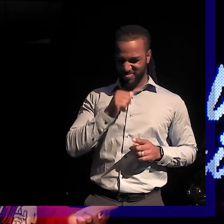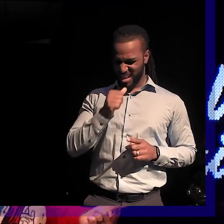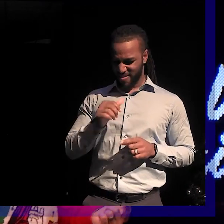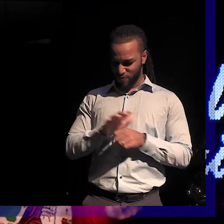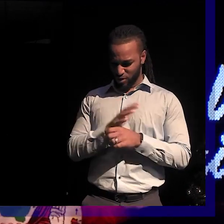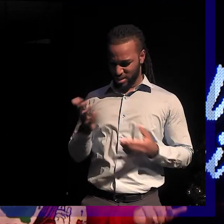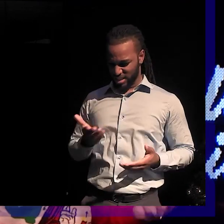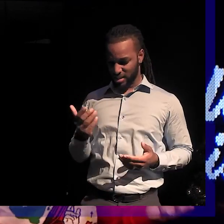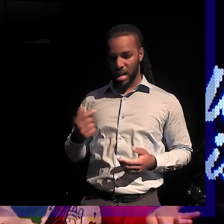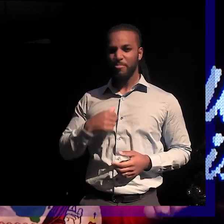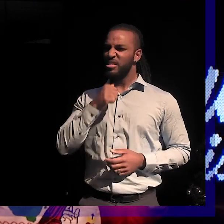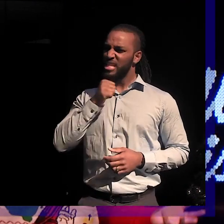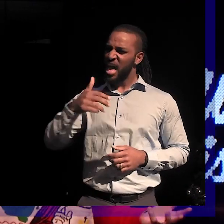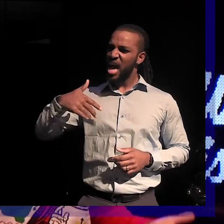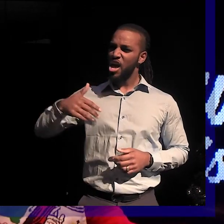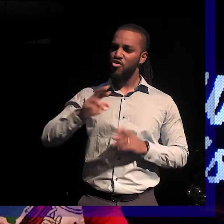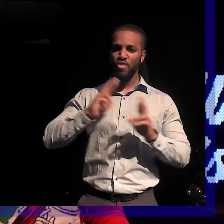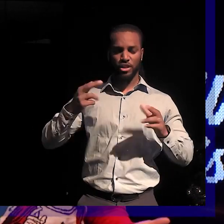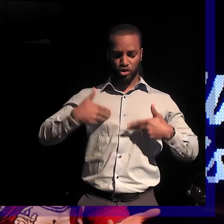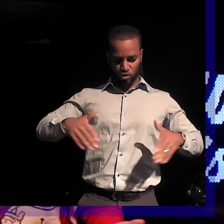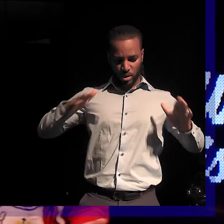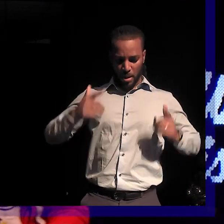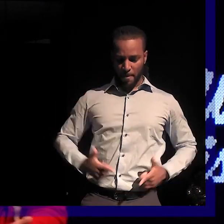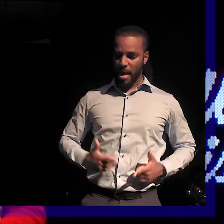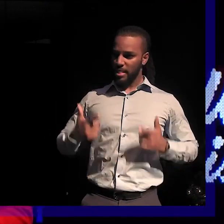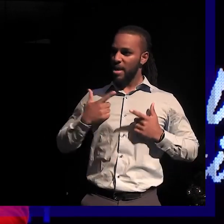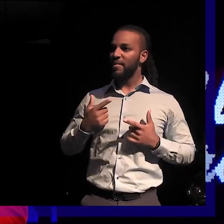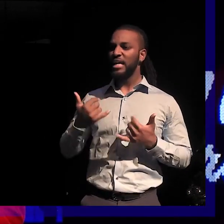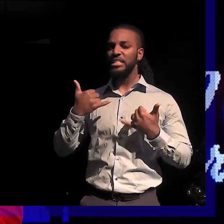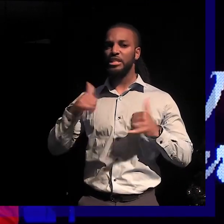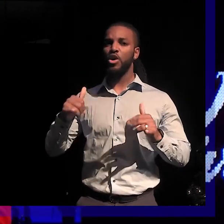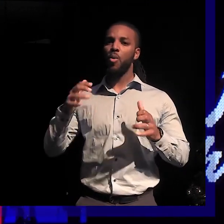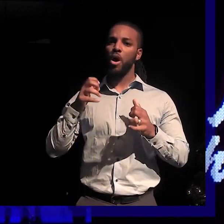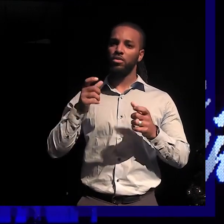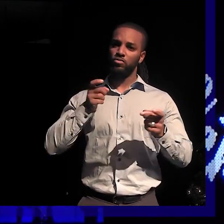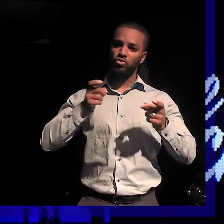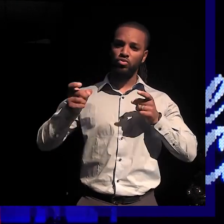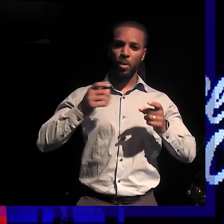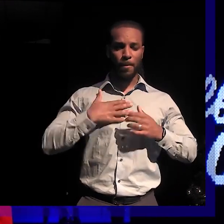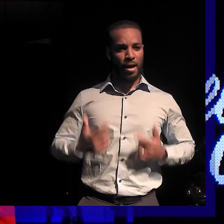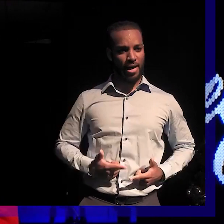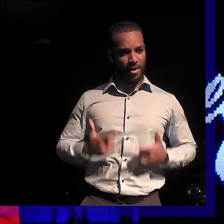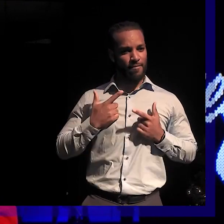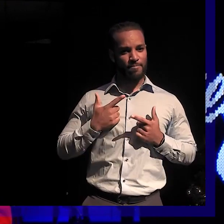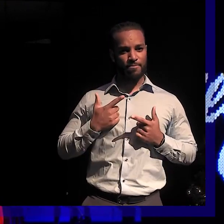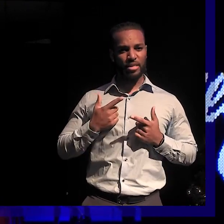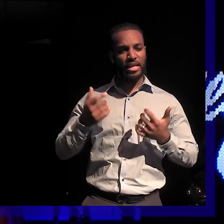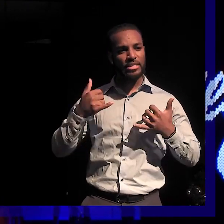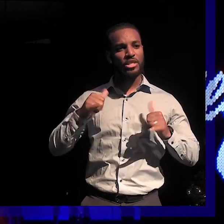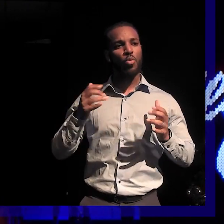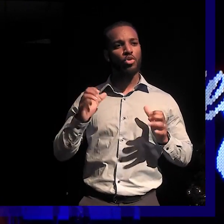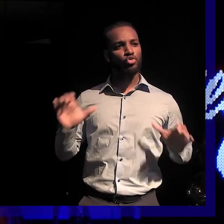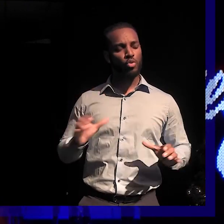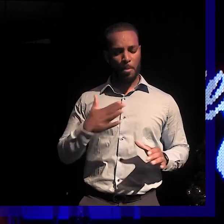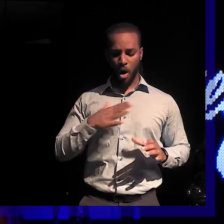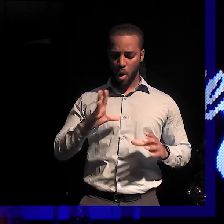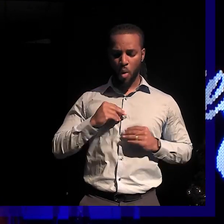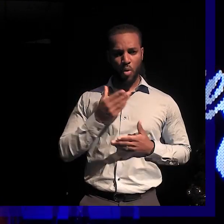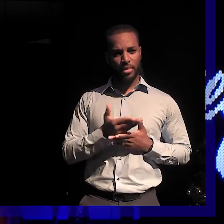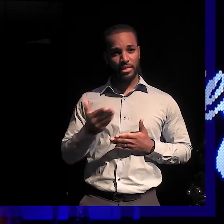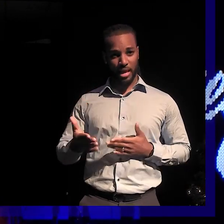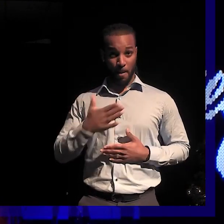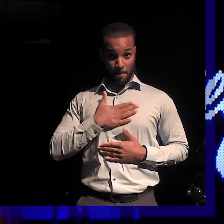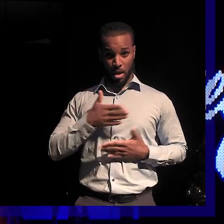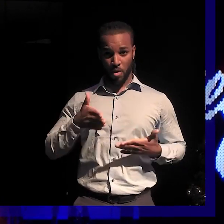my life. I still wanted to maintain the appearance of control. I still wanted to do my own thing in my own